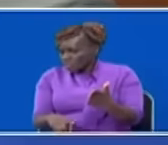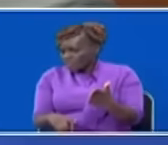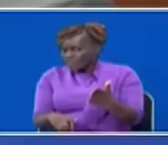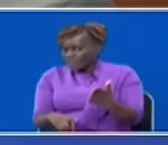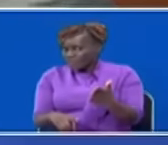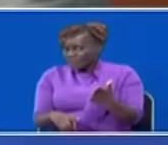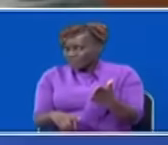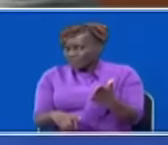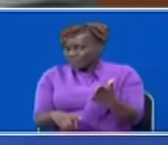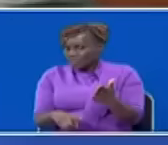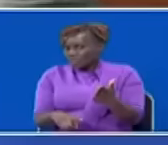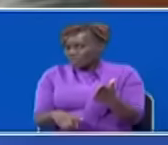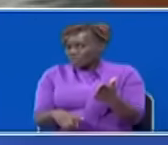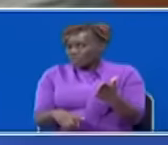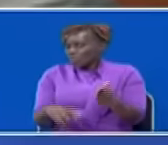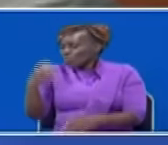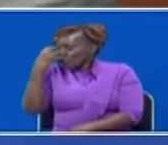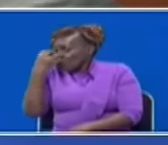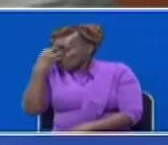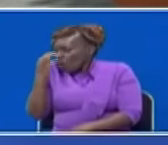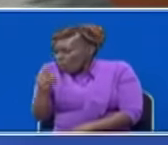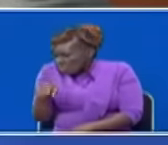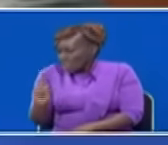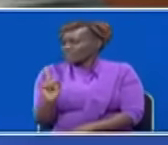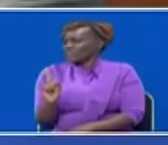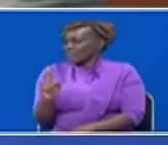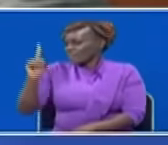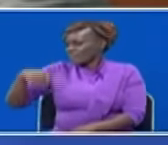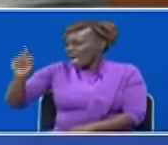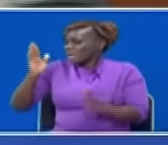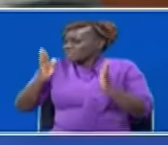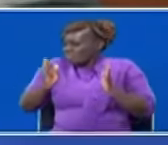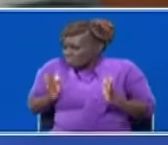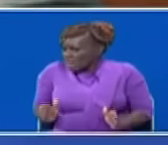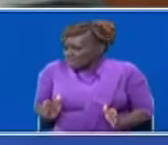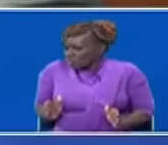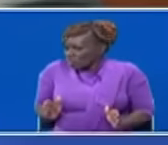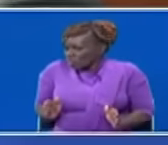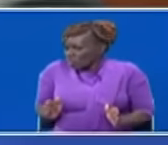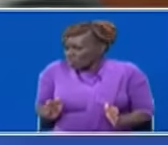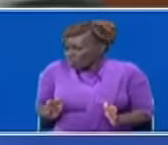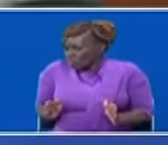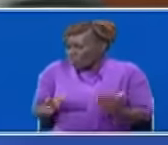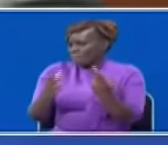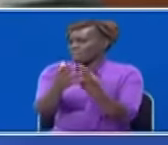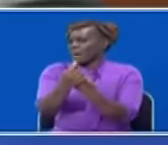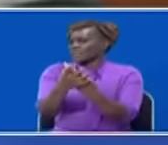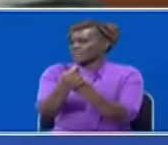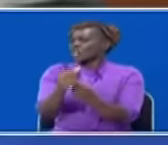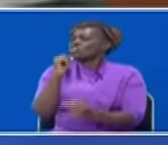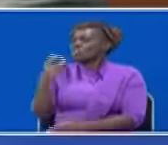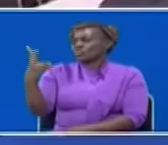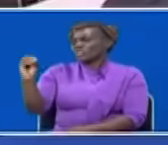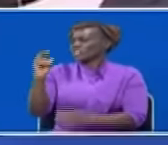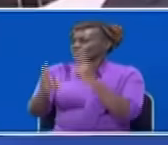convinced if Ruto is the right person as a running mate, leave alone now the 2022